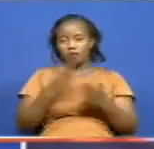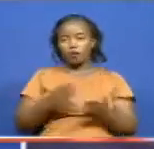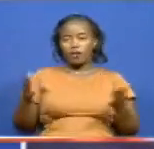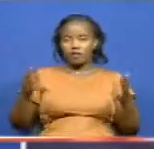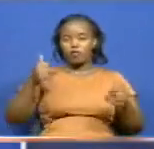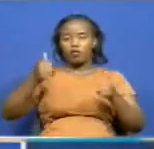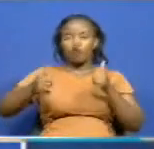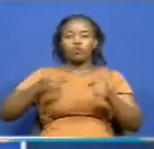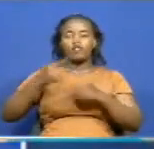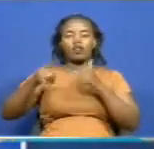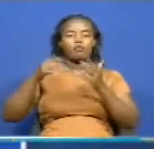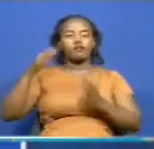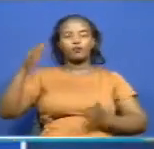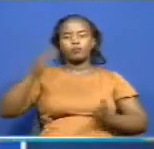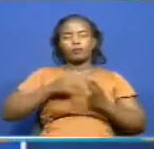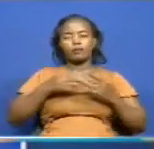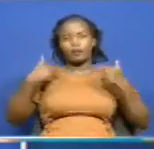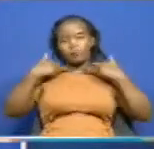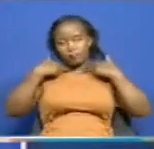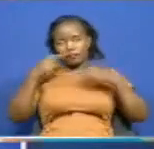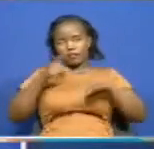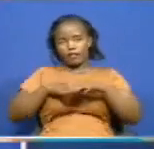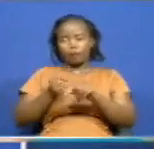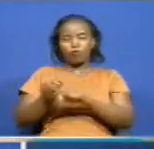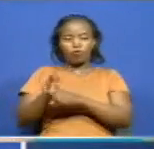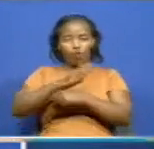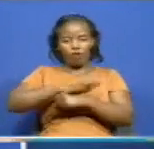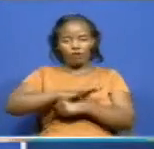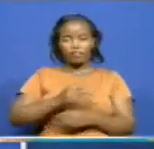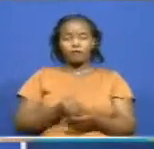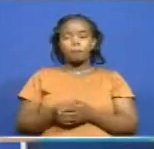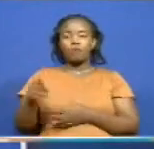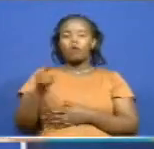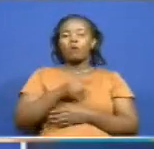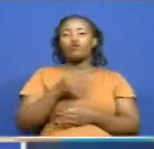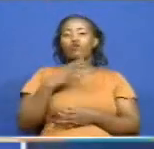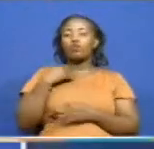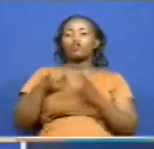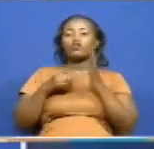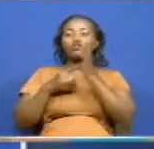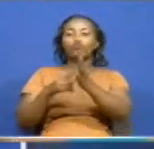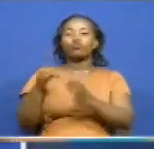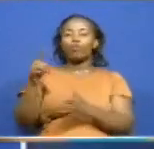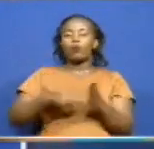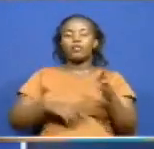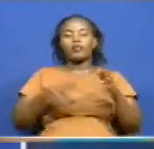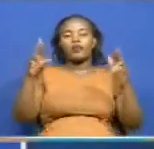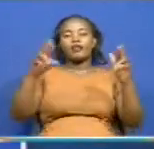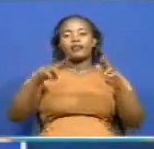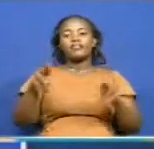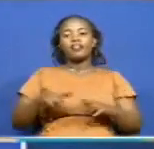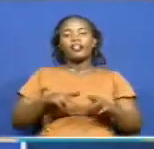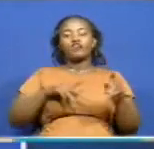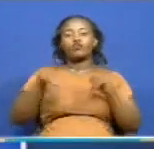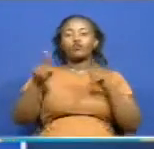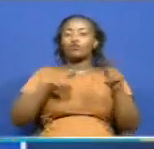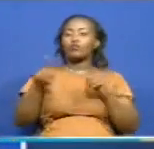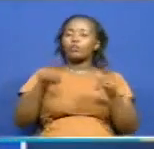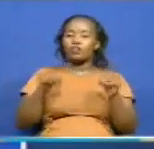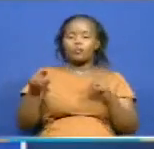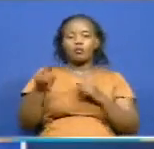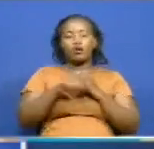the pandemic. And we want to show our domestic tourism and international tourism that our chefs